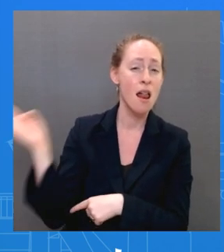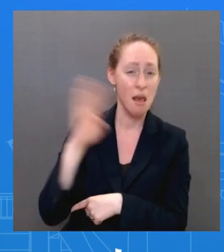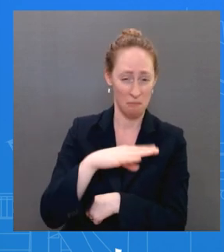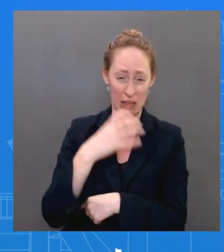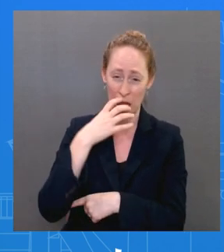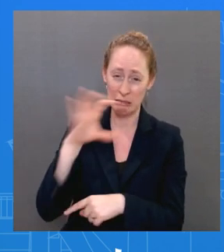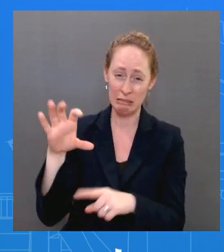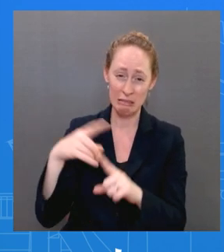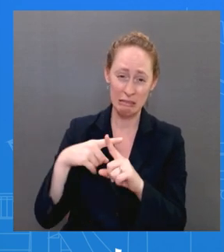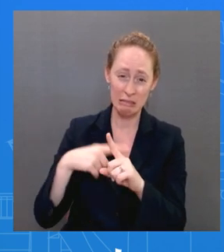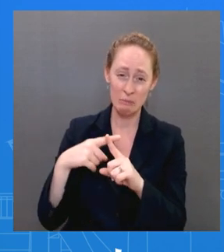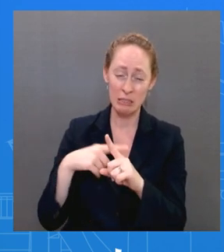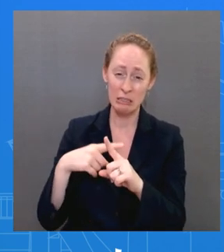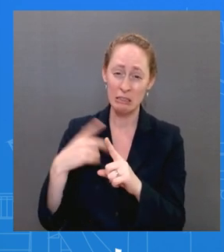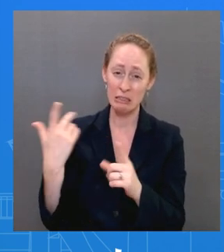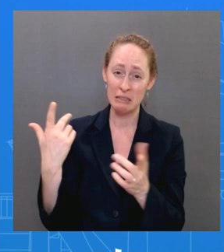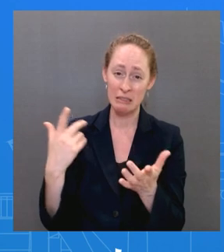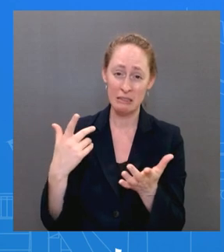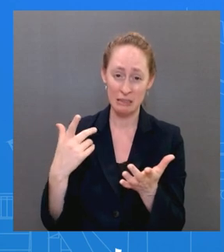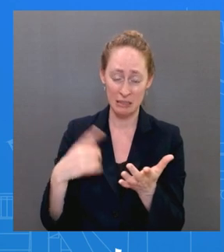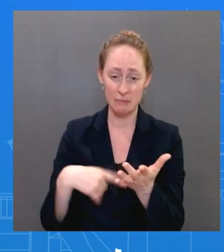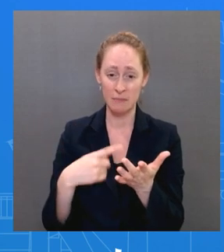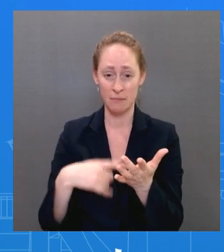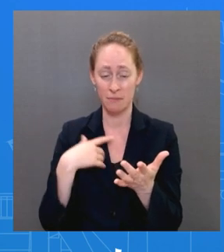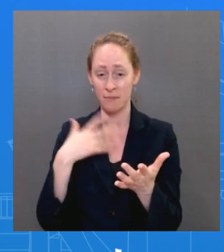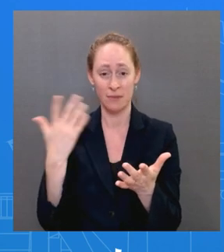president's schedule and I get tired looking at his schedule.